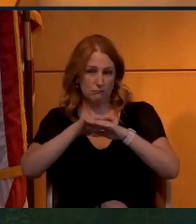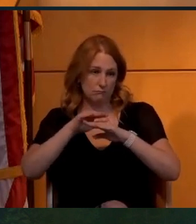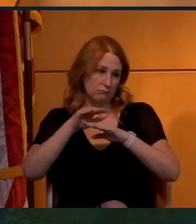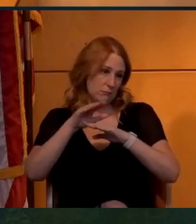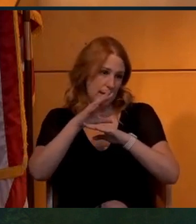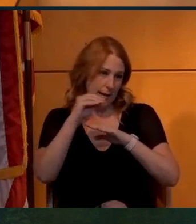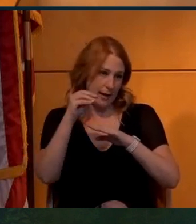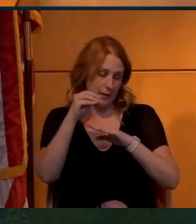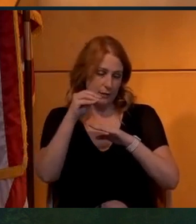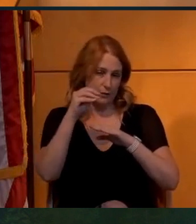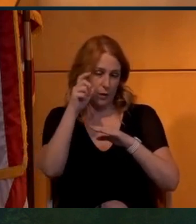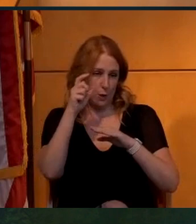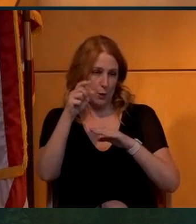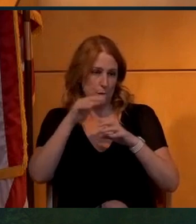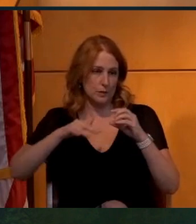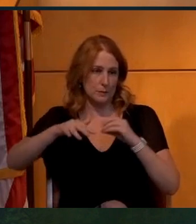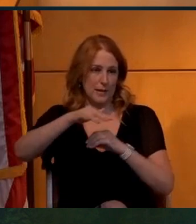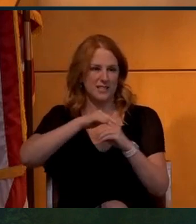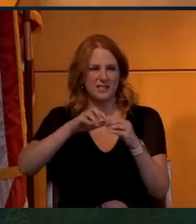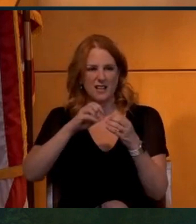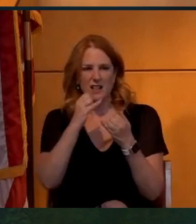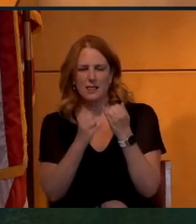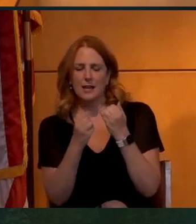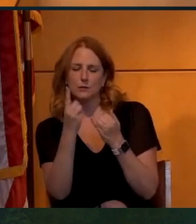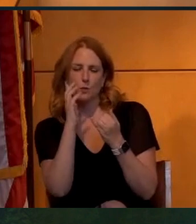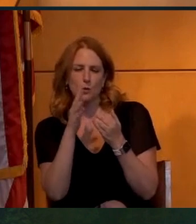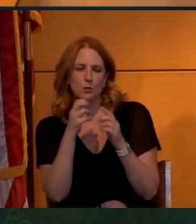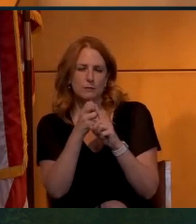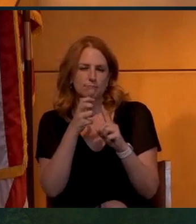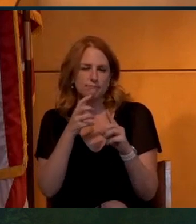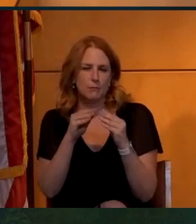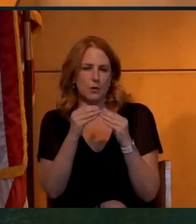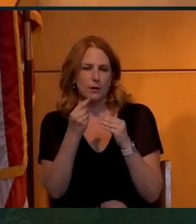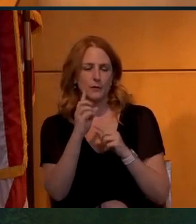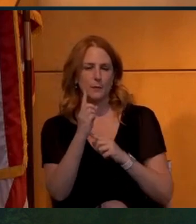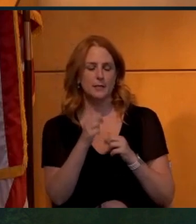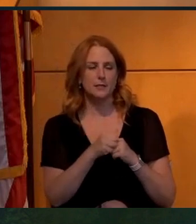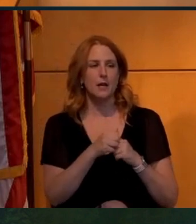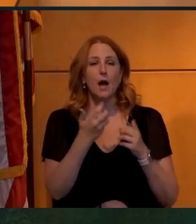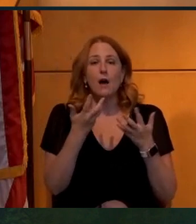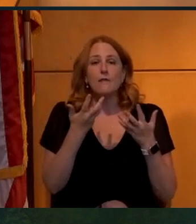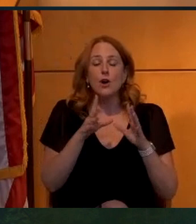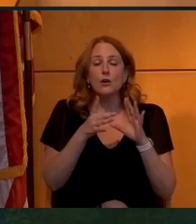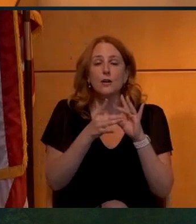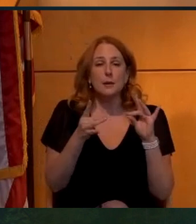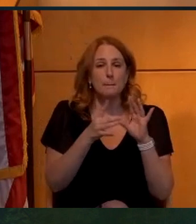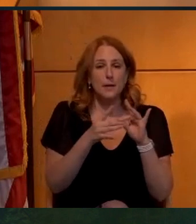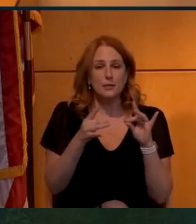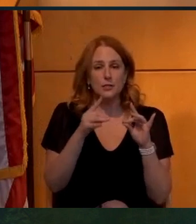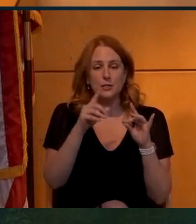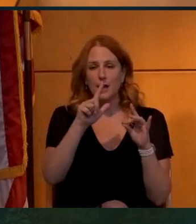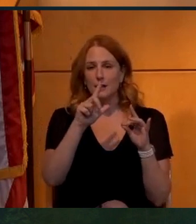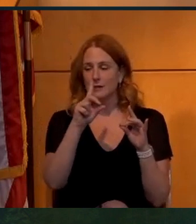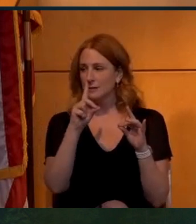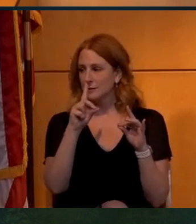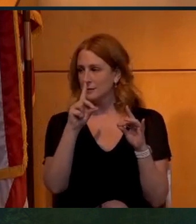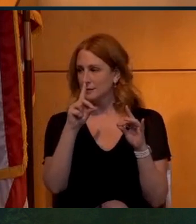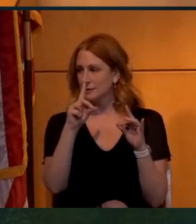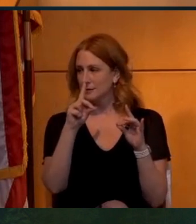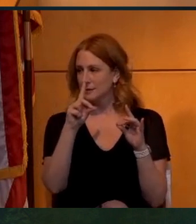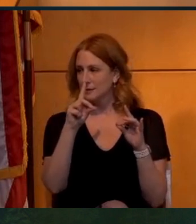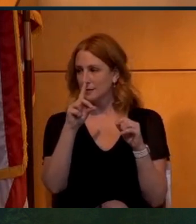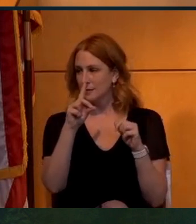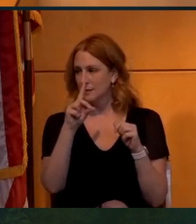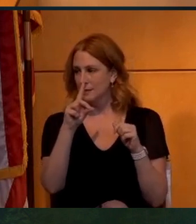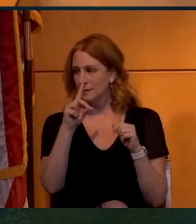I'll talk kind of a lot about that last one here in a few minutes. So I've already mentioned LDEP. So this is managed by